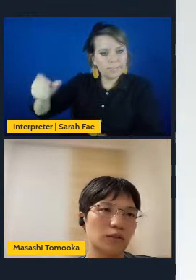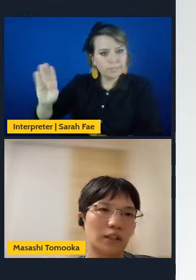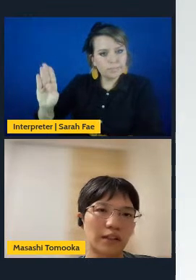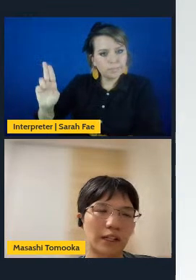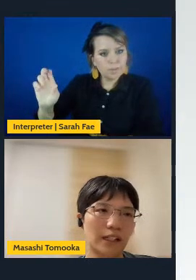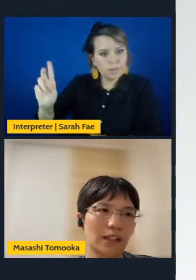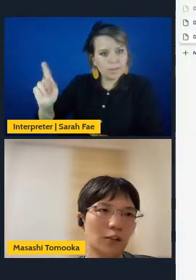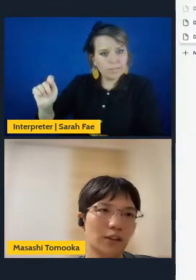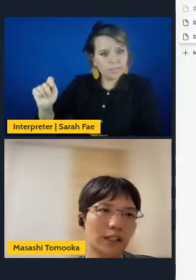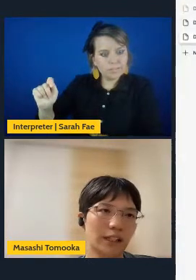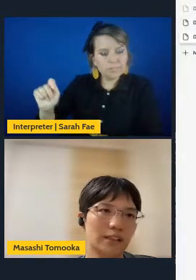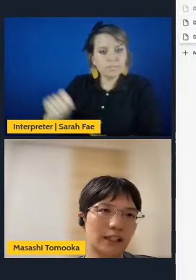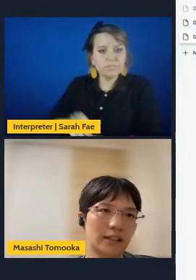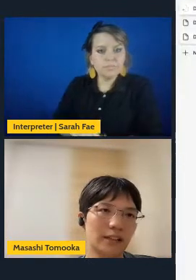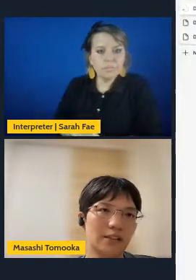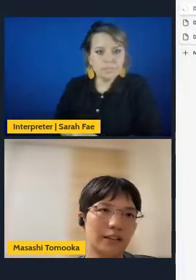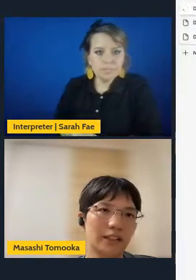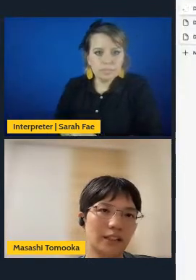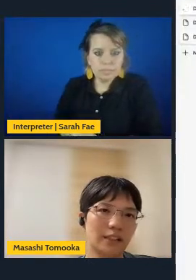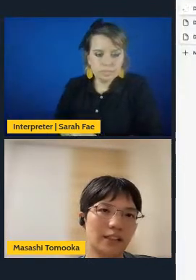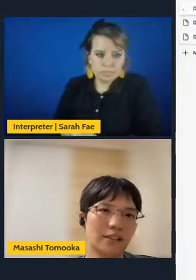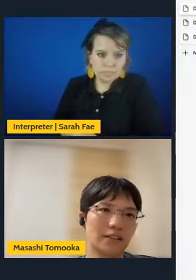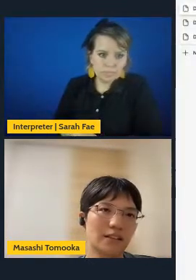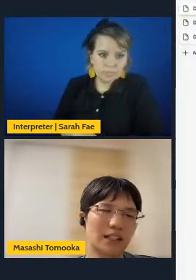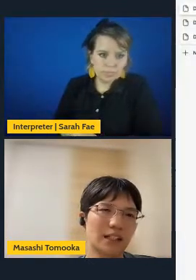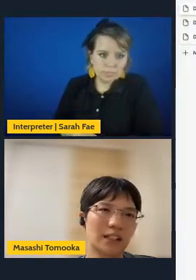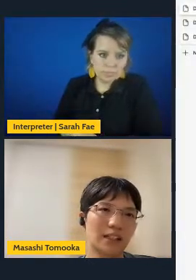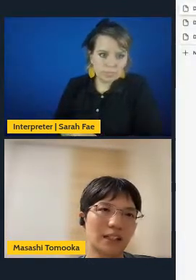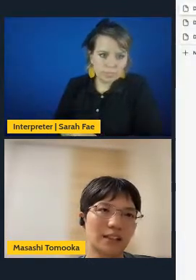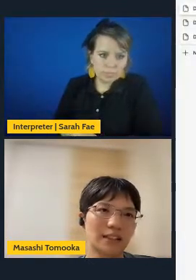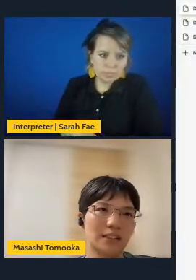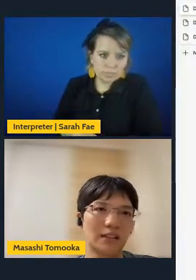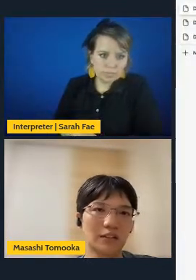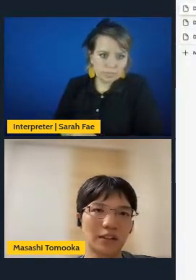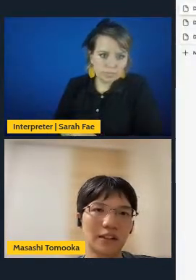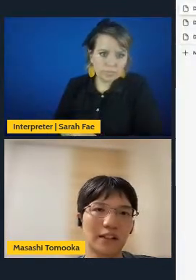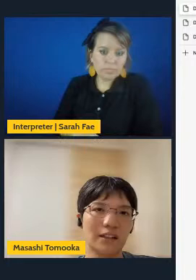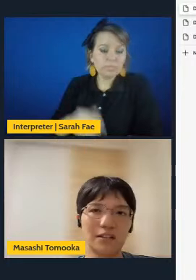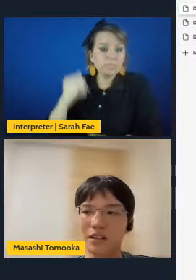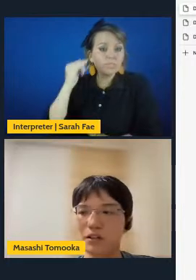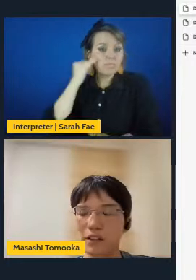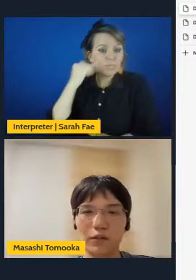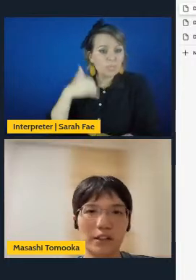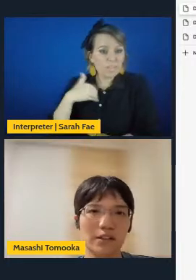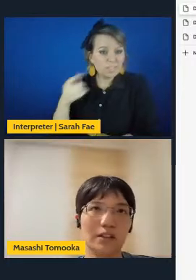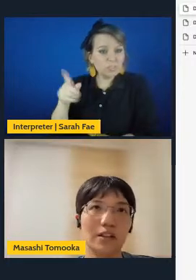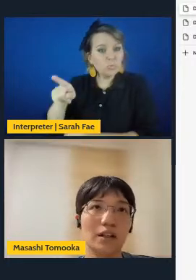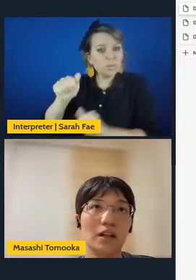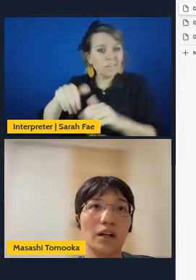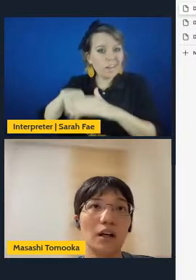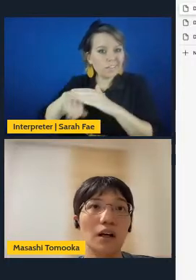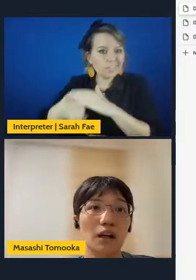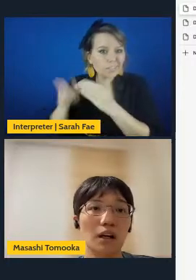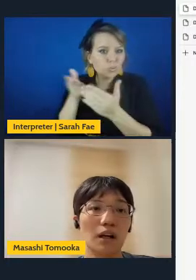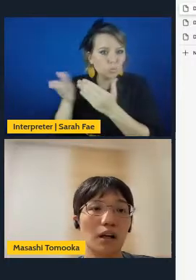So the final output is like this. You can just access the front end and use the calling feature.